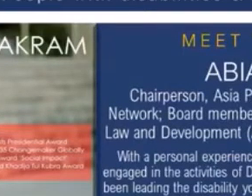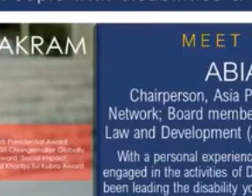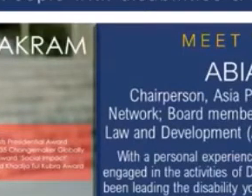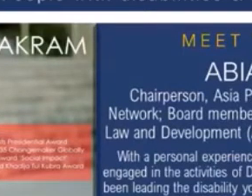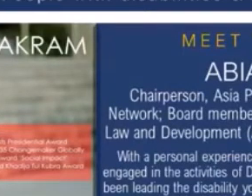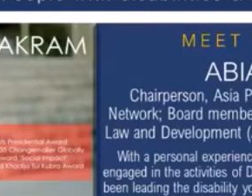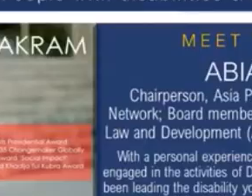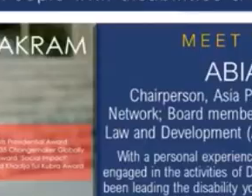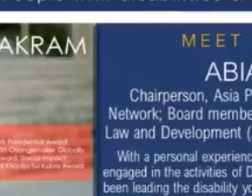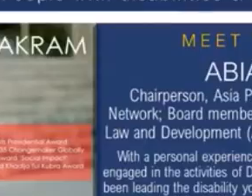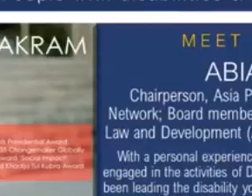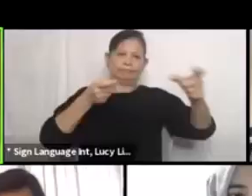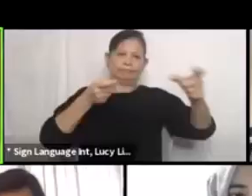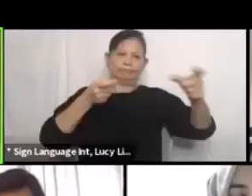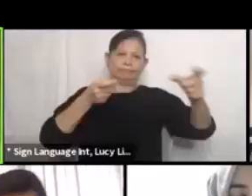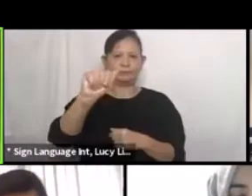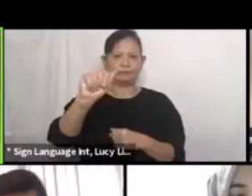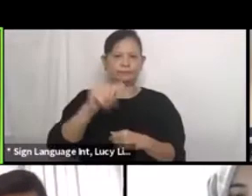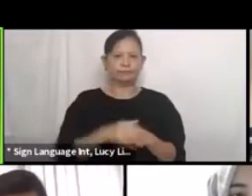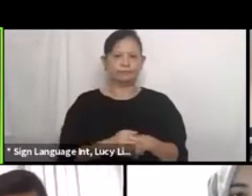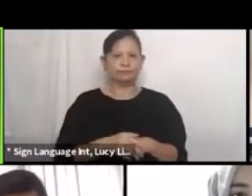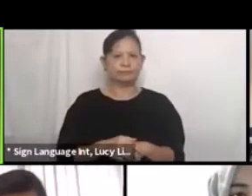Abia.